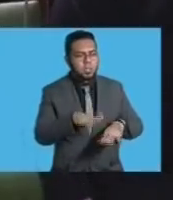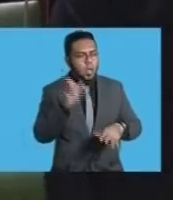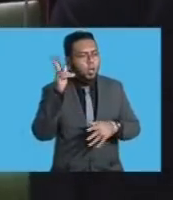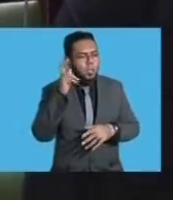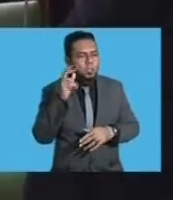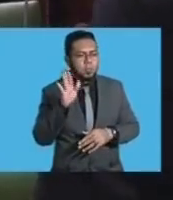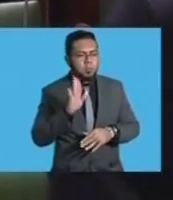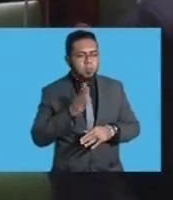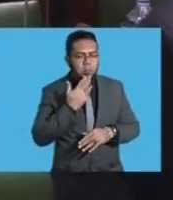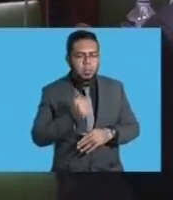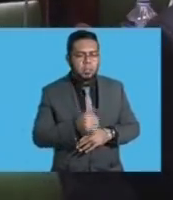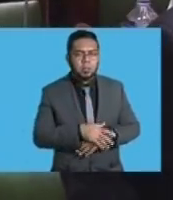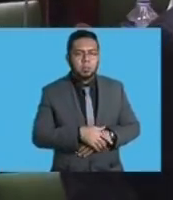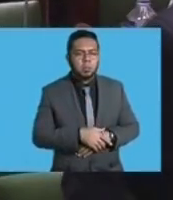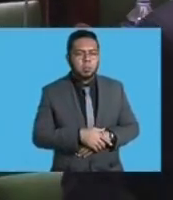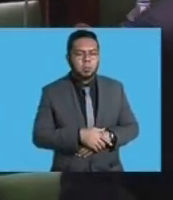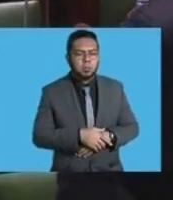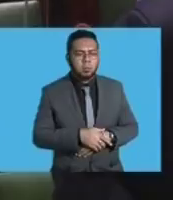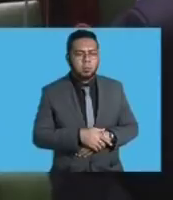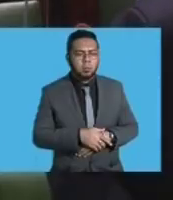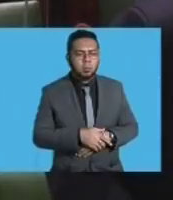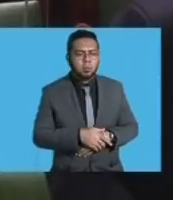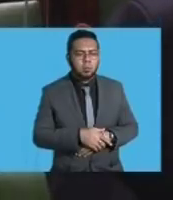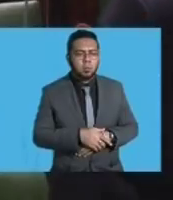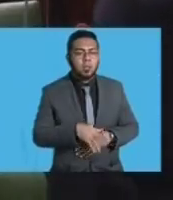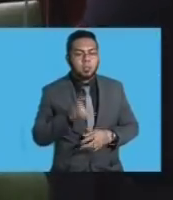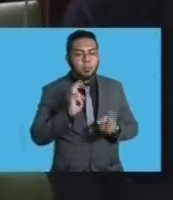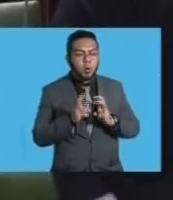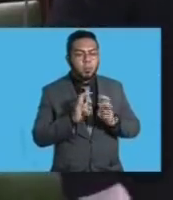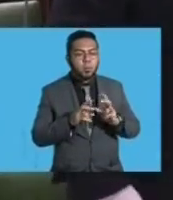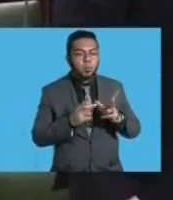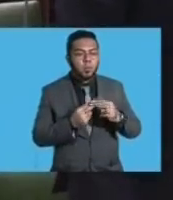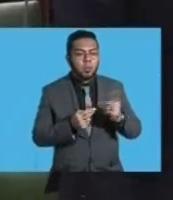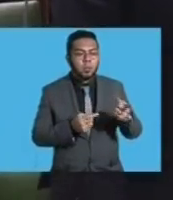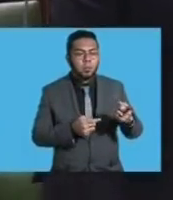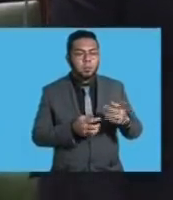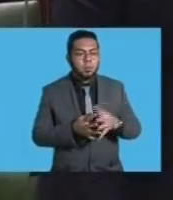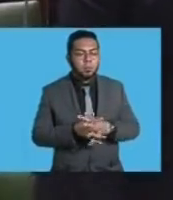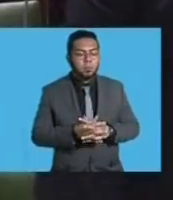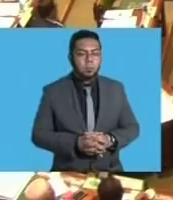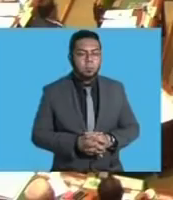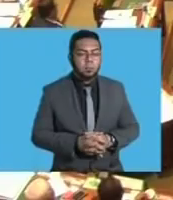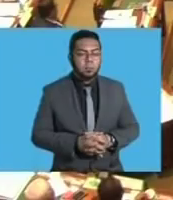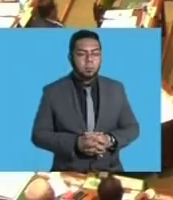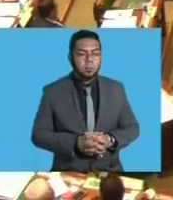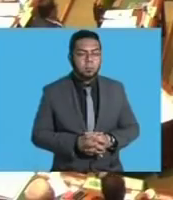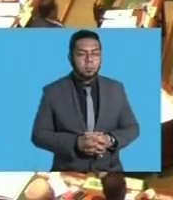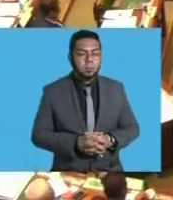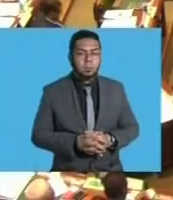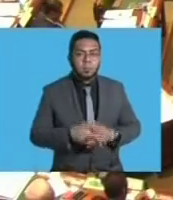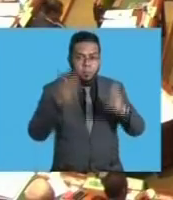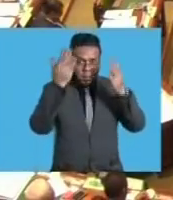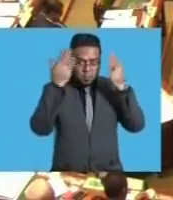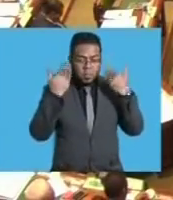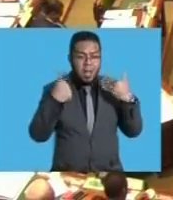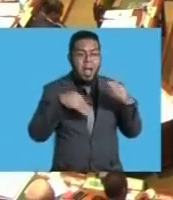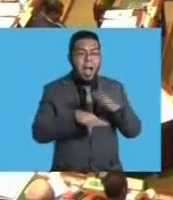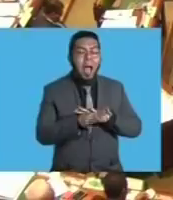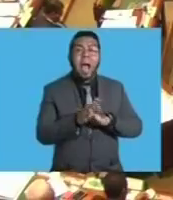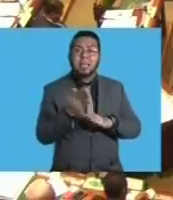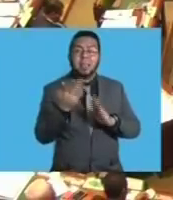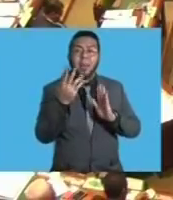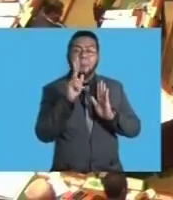listen, please. You're too arrogant. That's a problem with you. Too young and too arrogant. Mr. Speaker, under parliamentary